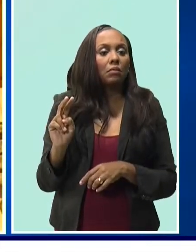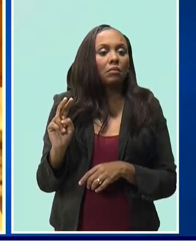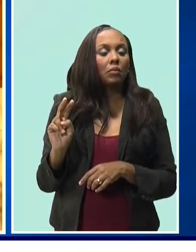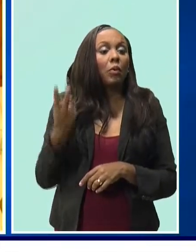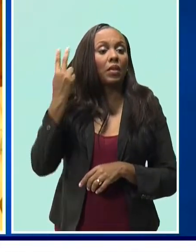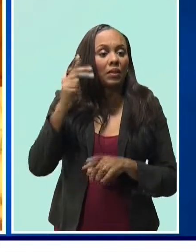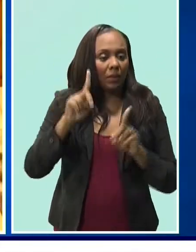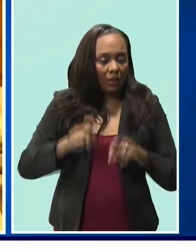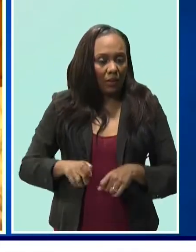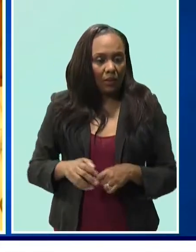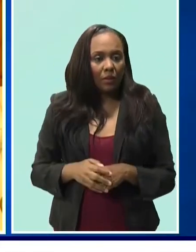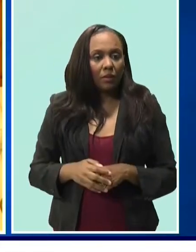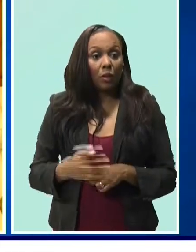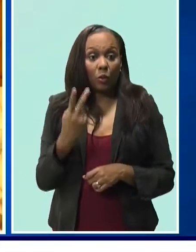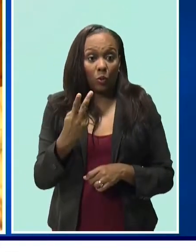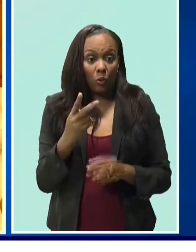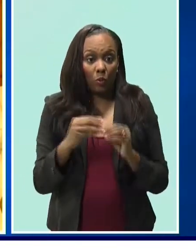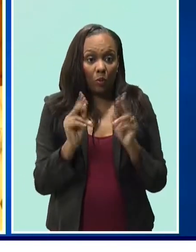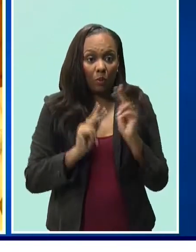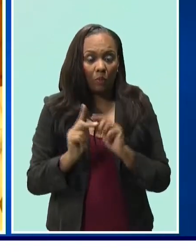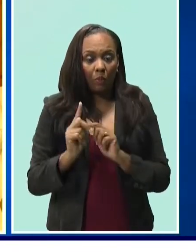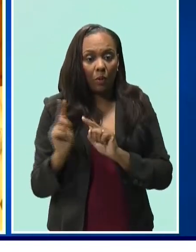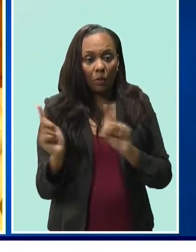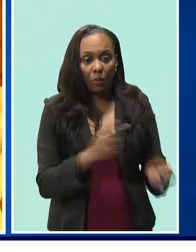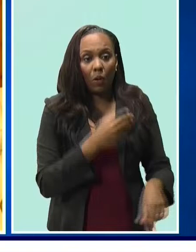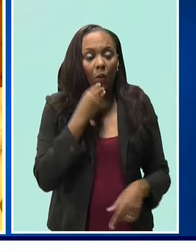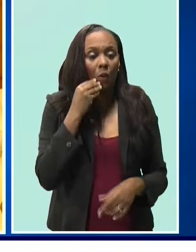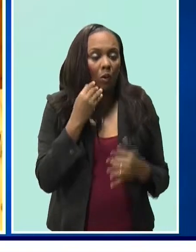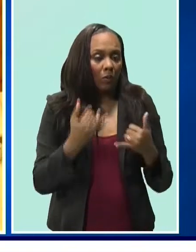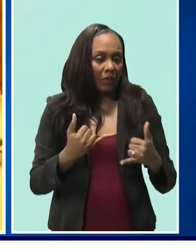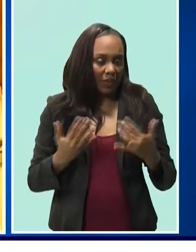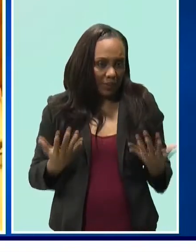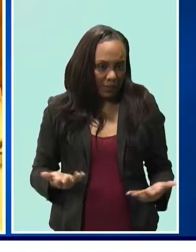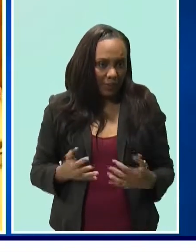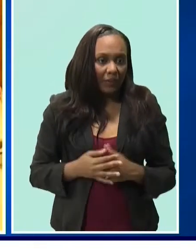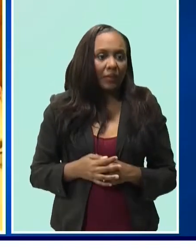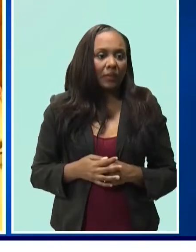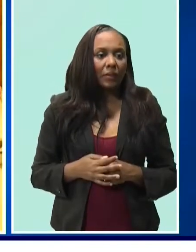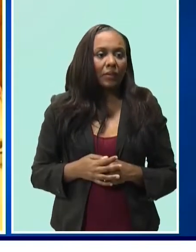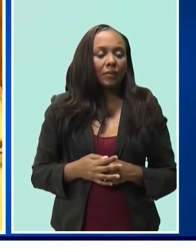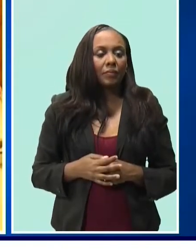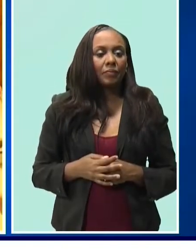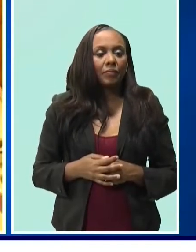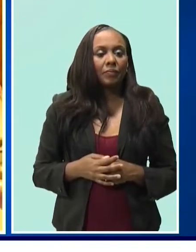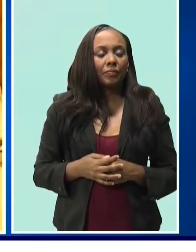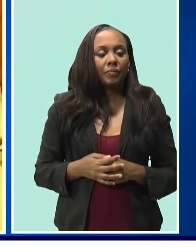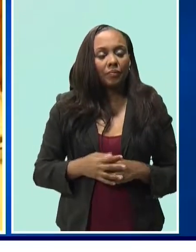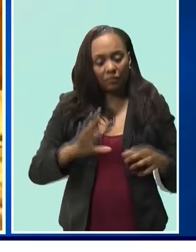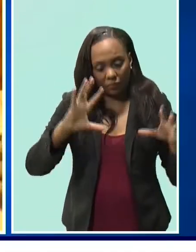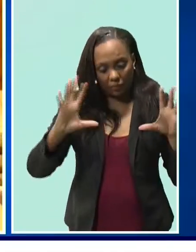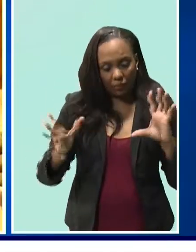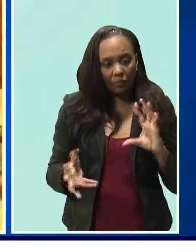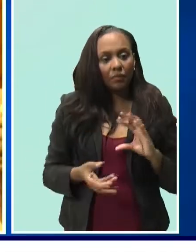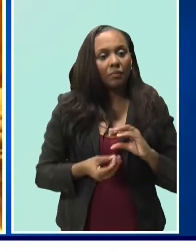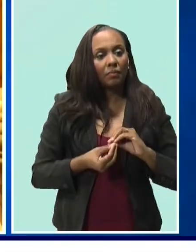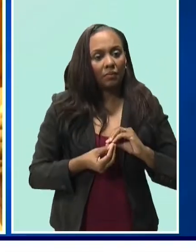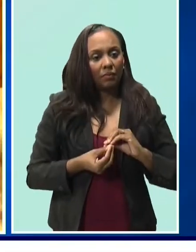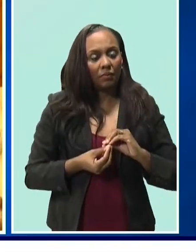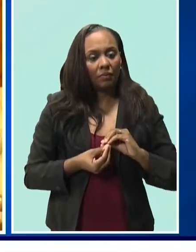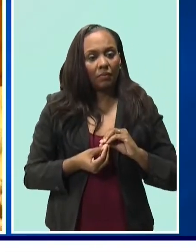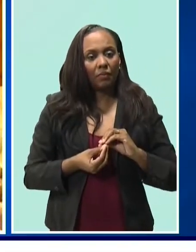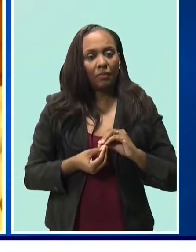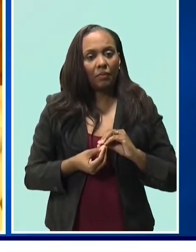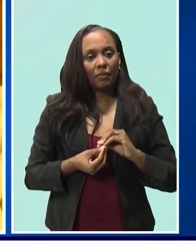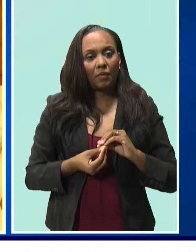before we let people out of isolation or quarantine. So what we